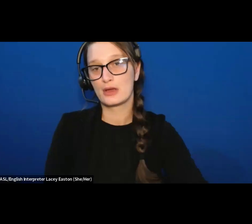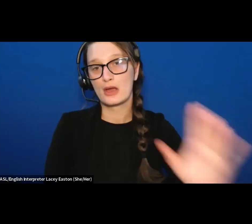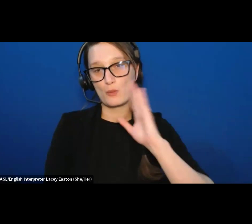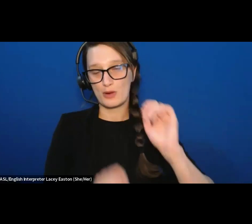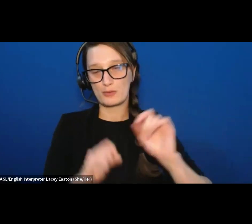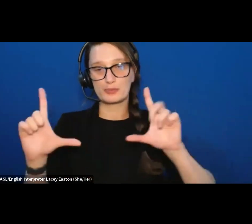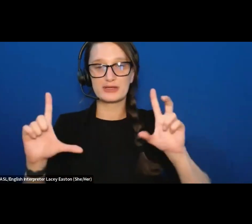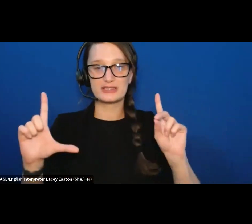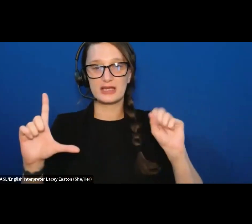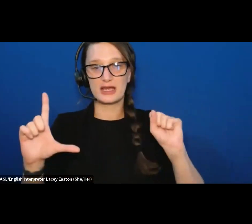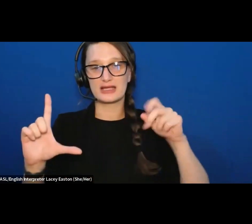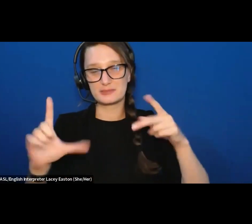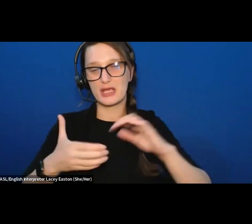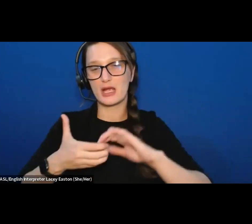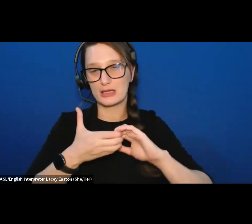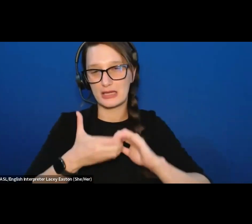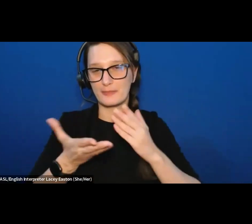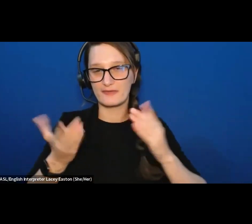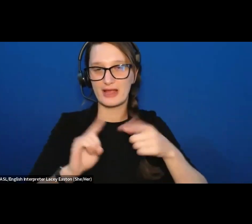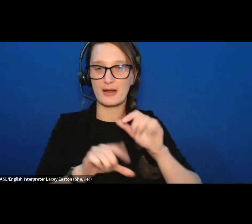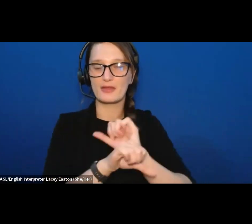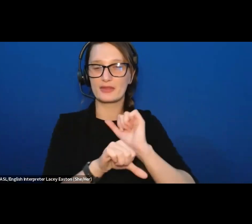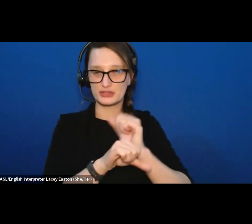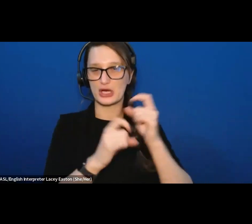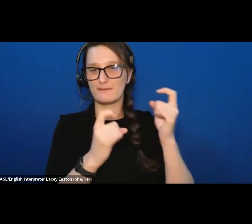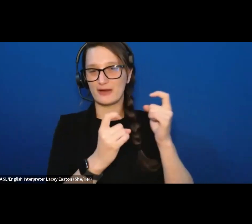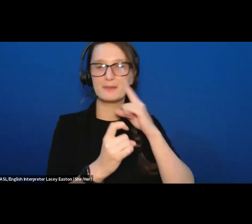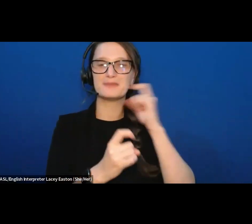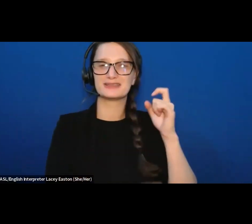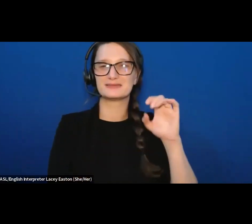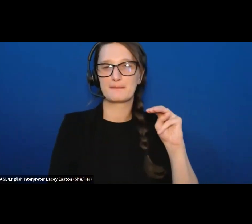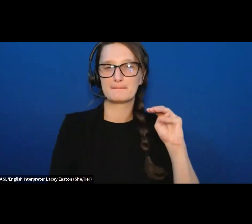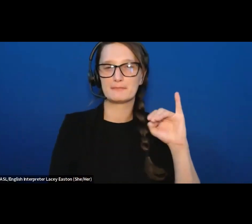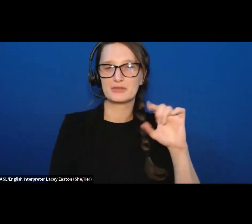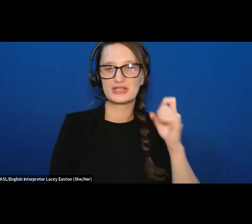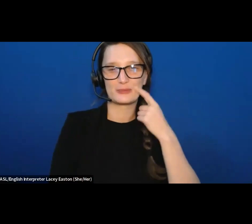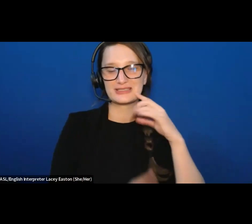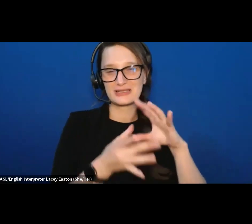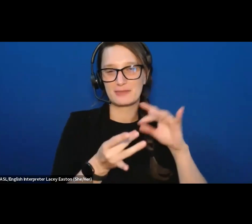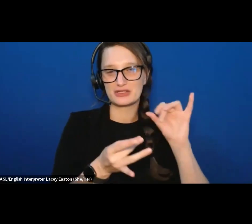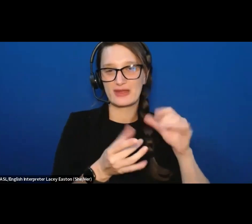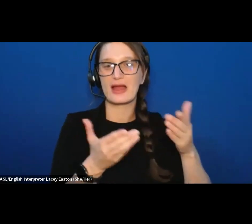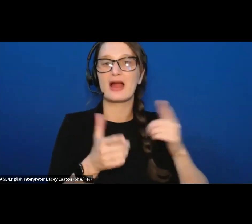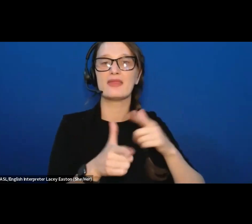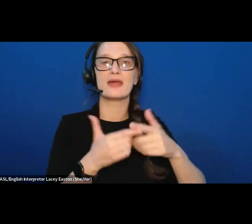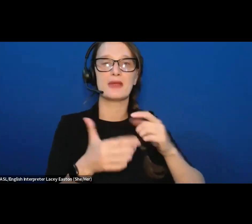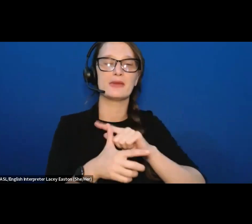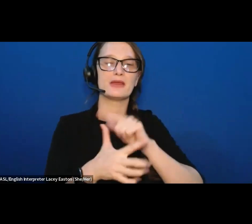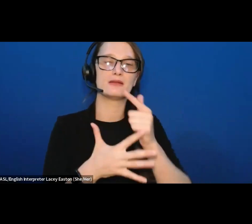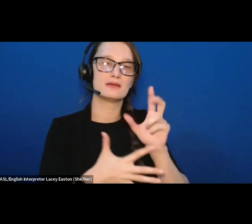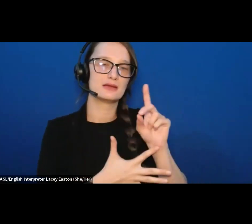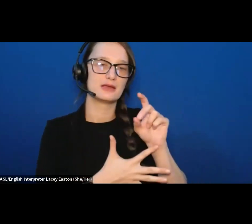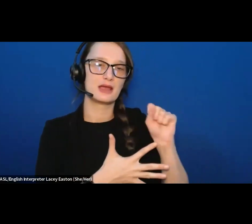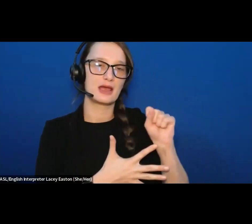thing about the job fair first, since Michelle just kind of mentioned it, and then maybe we can go into the DDS and the coordinated